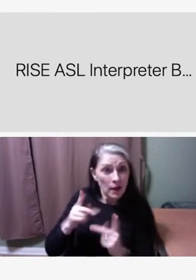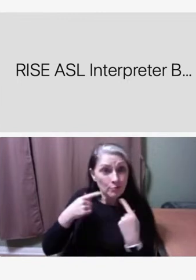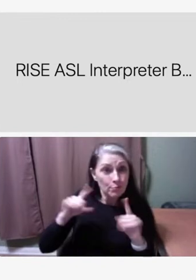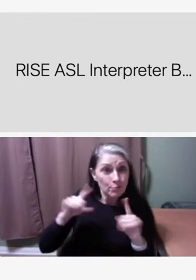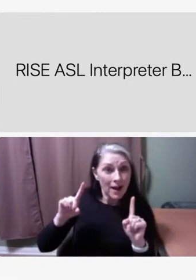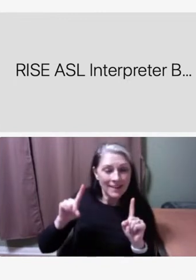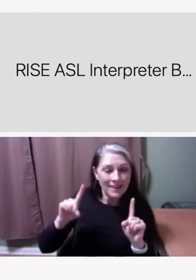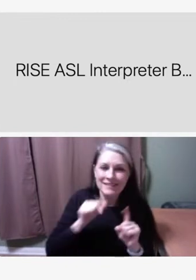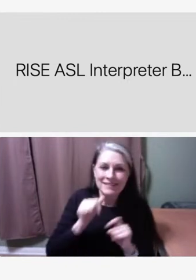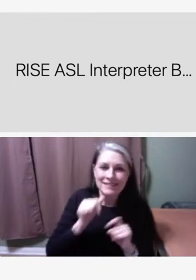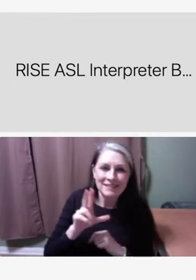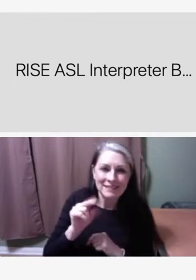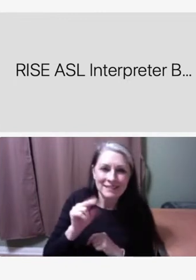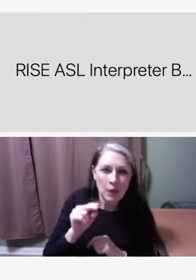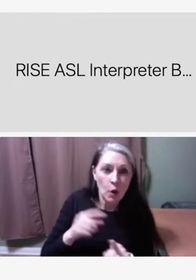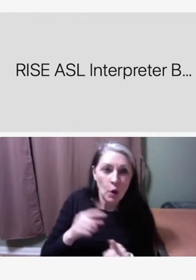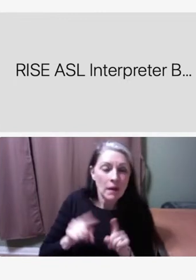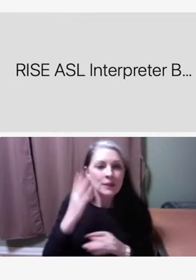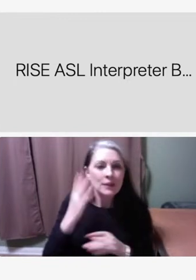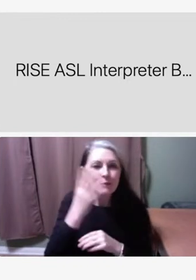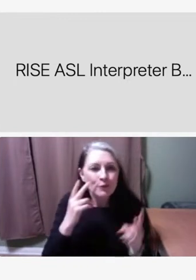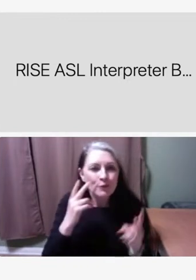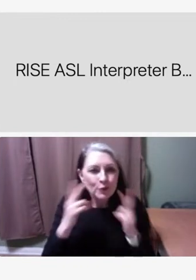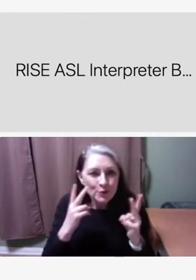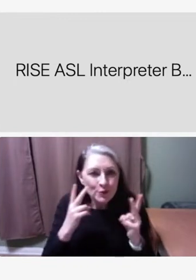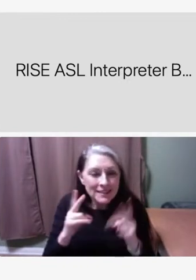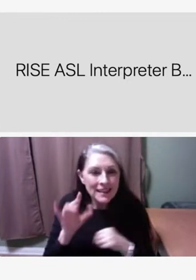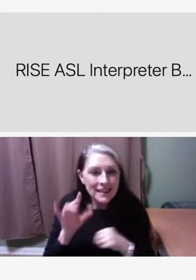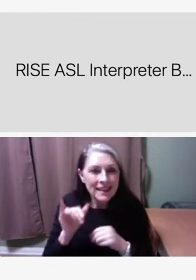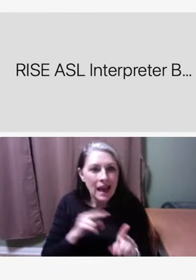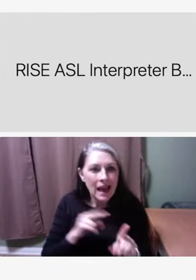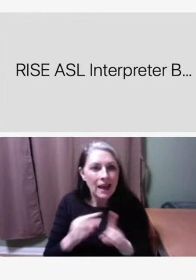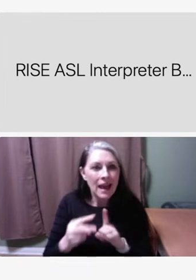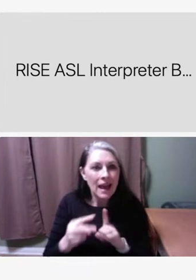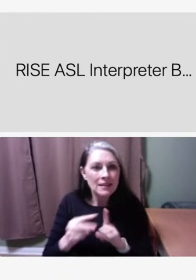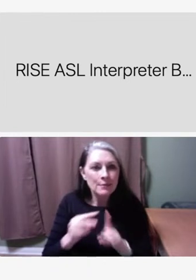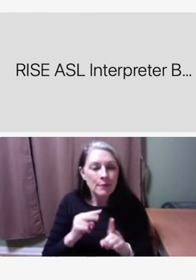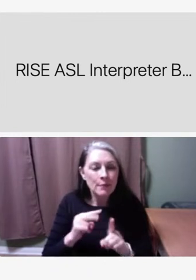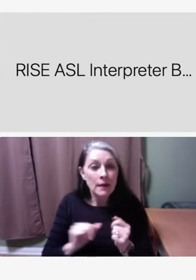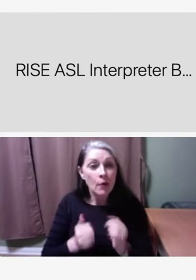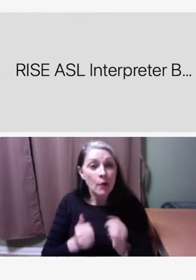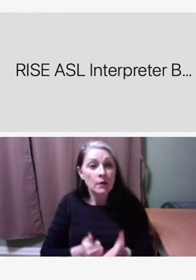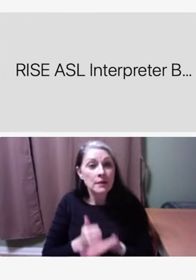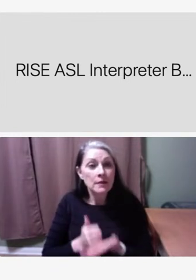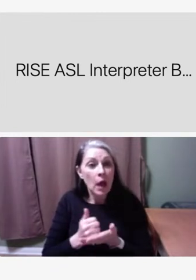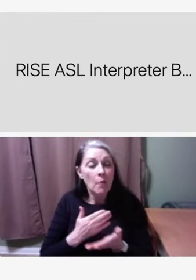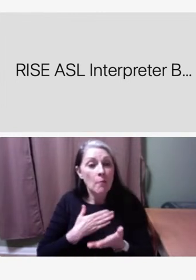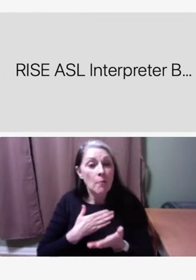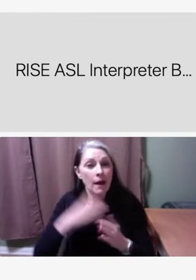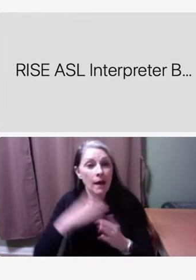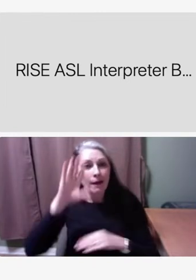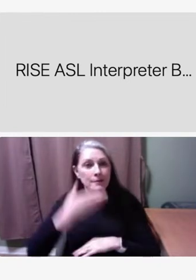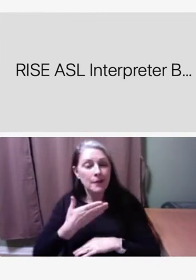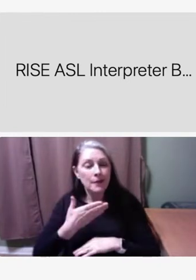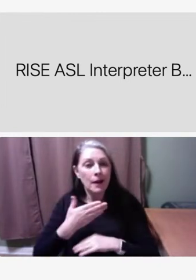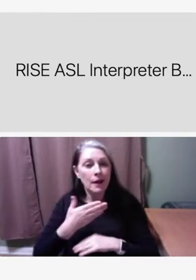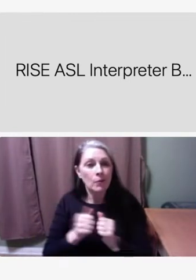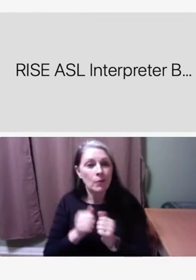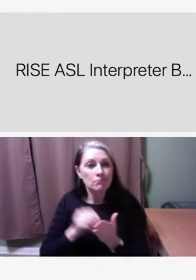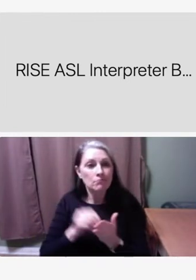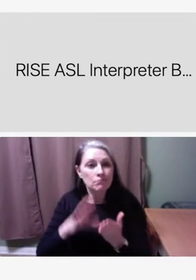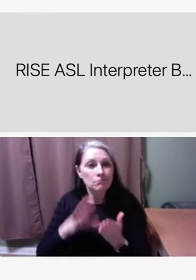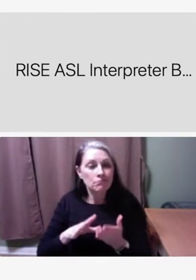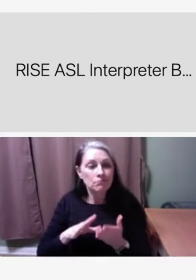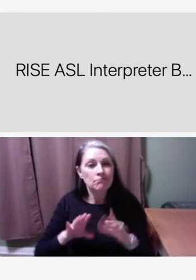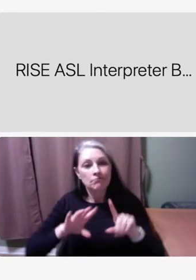It's beautiful to see that aspect and how it has helped shaped him as a student. So every kid has a gift, every kid has a talent, and it's our job